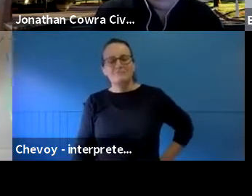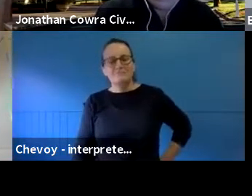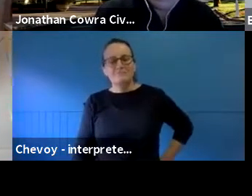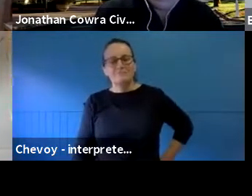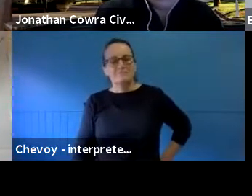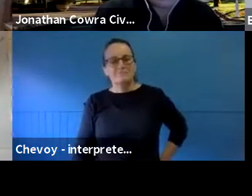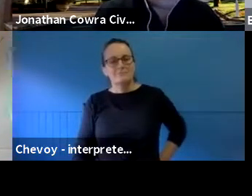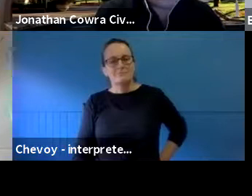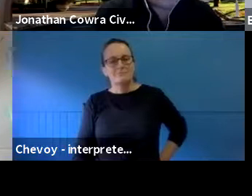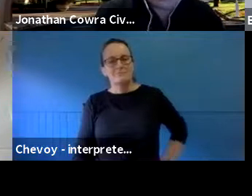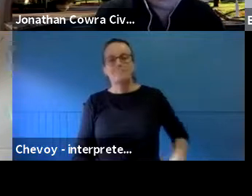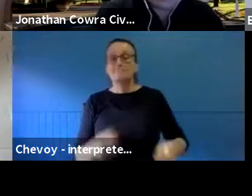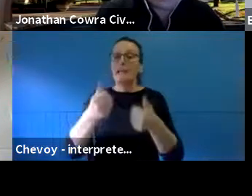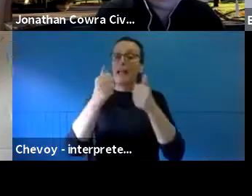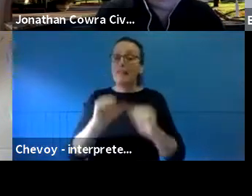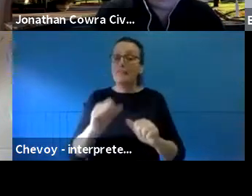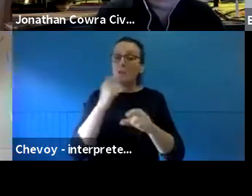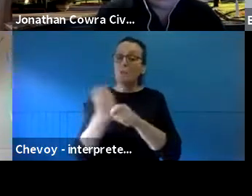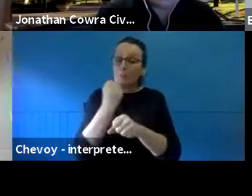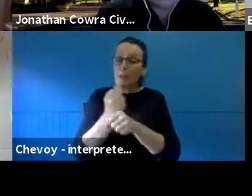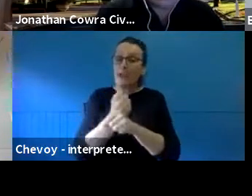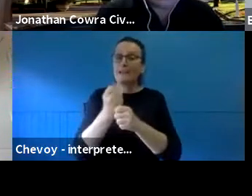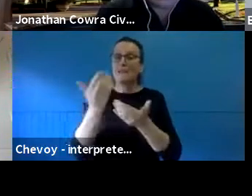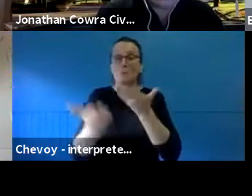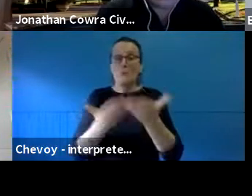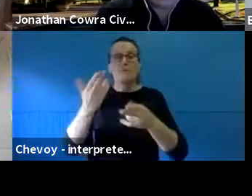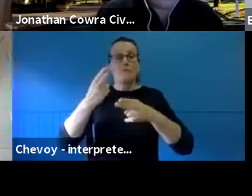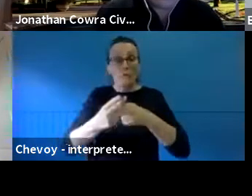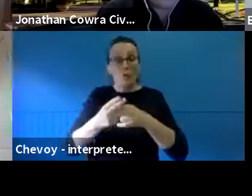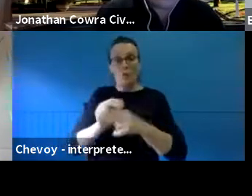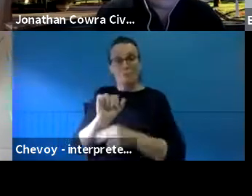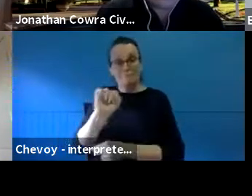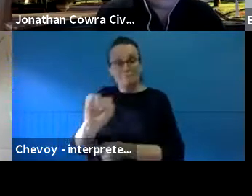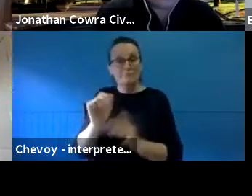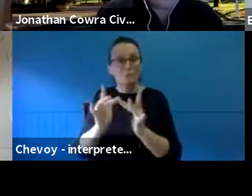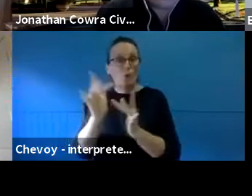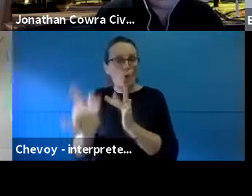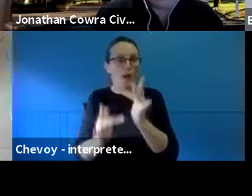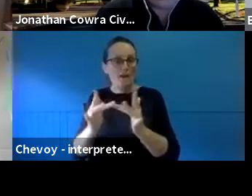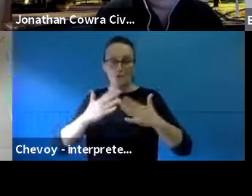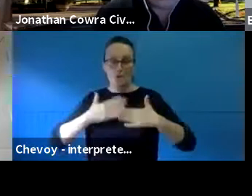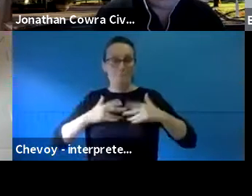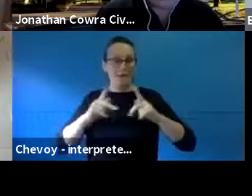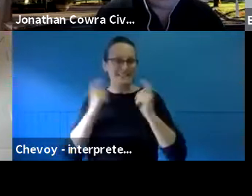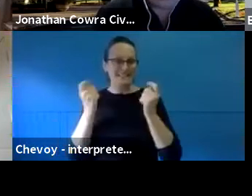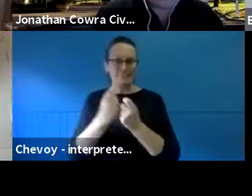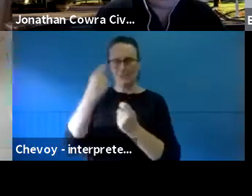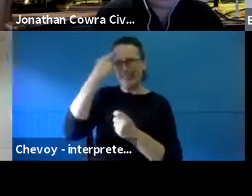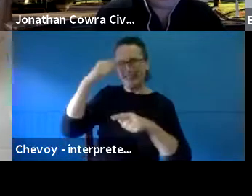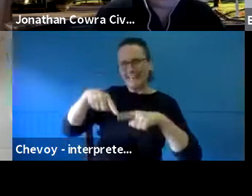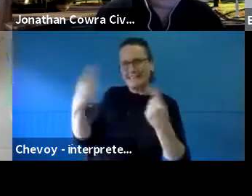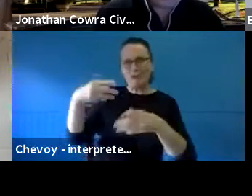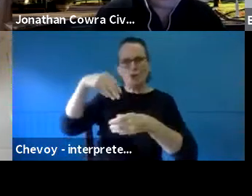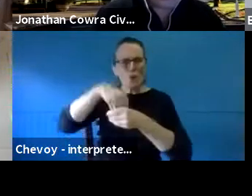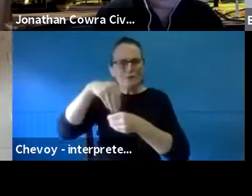work for screen, original digital work. And that's really what, my team sets out to be, is to think of digital